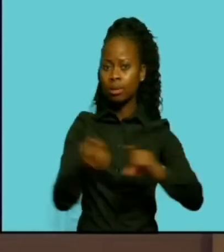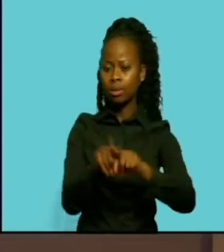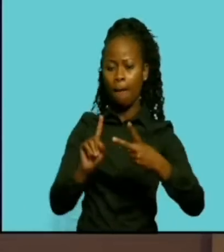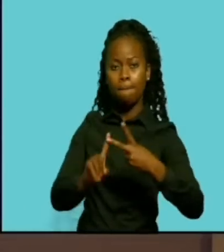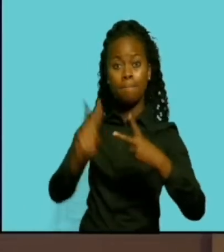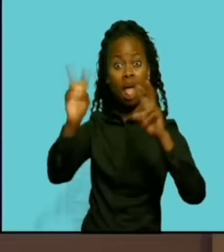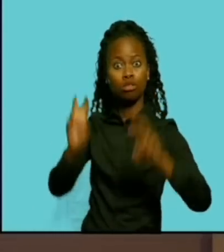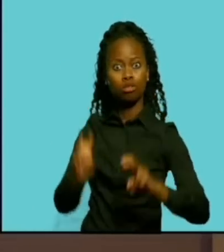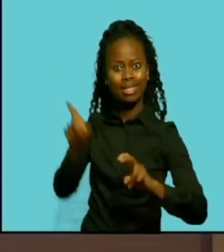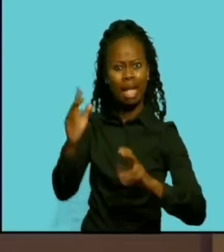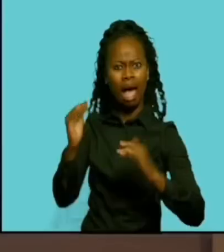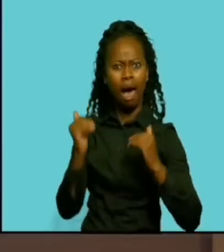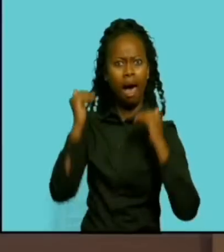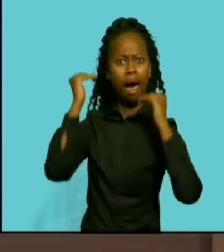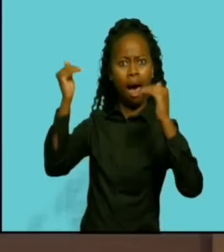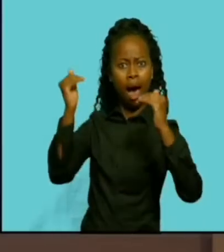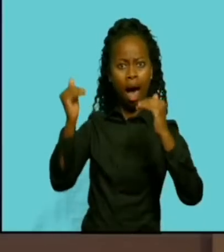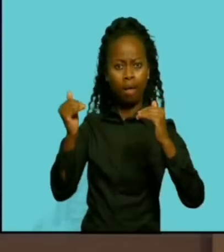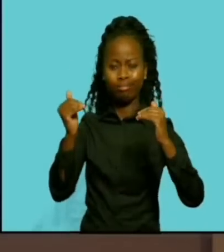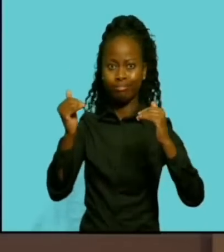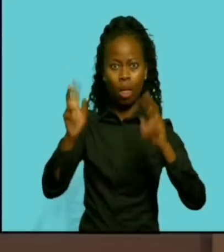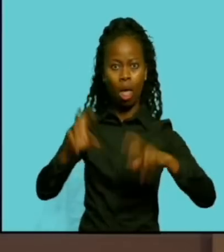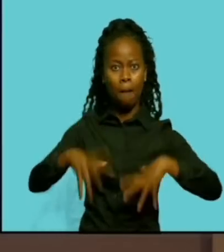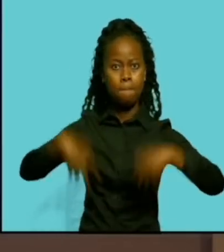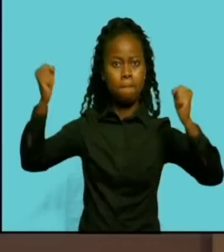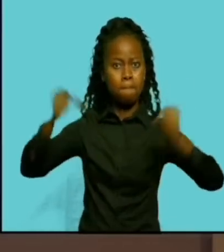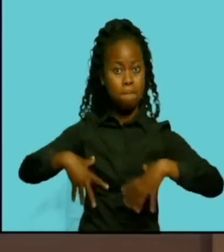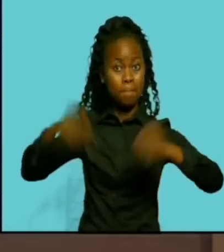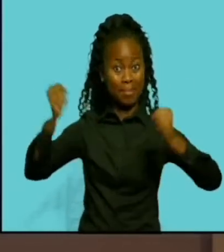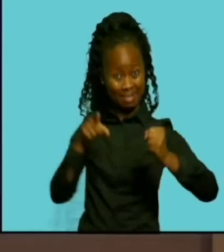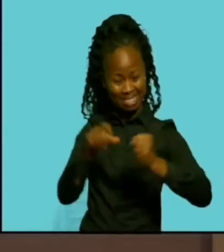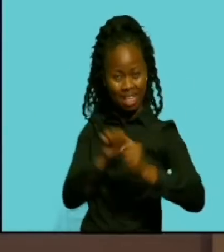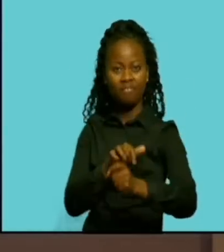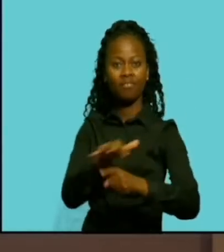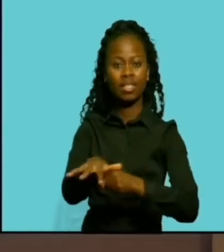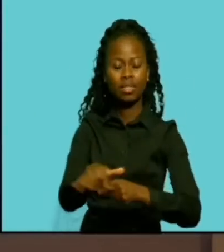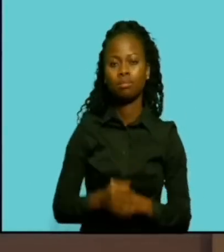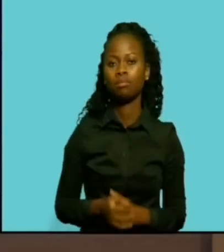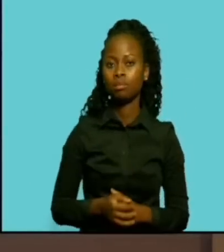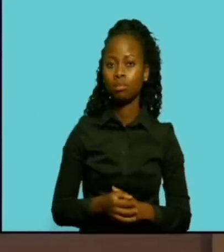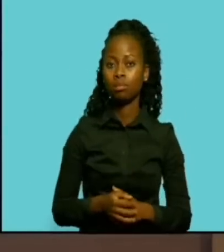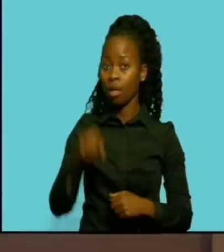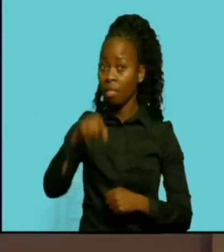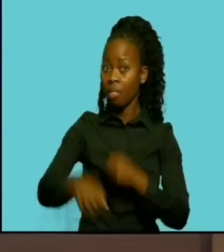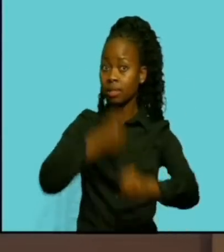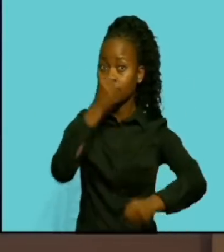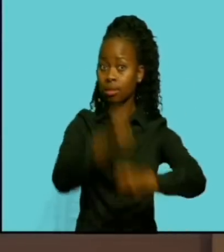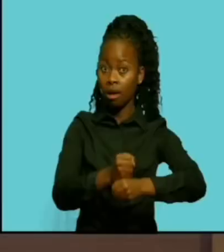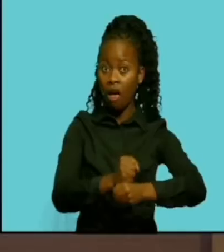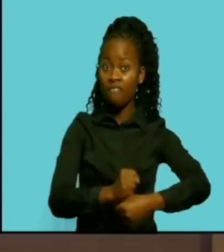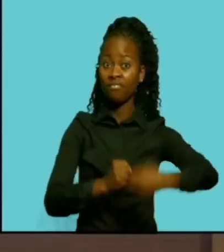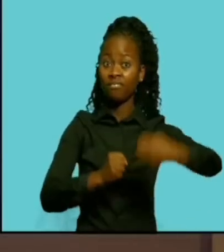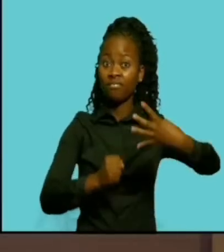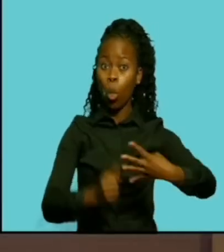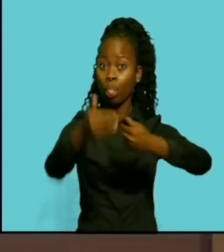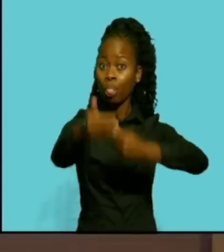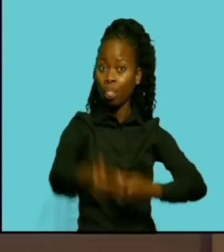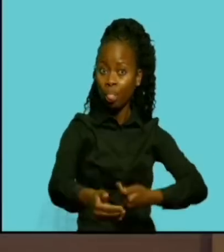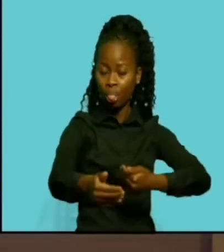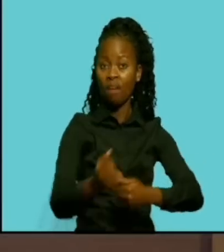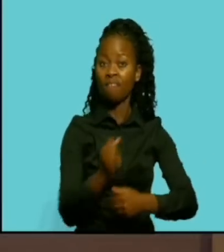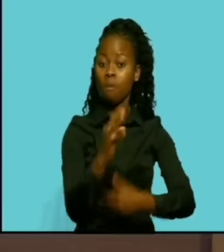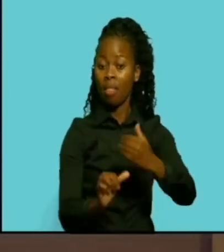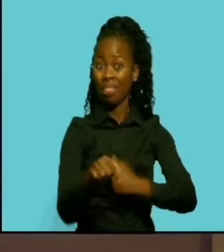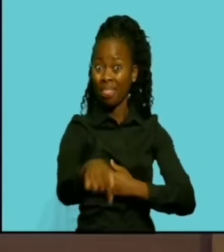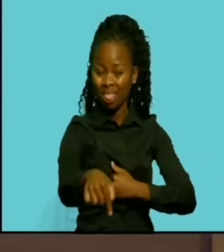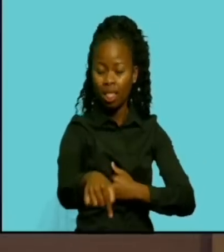constraints. Growth in output in the first quarter of this year is expected to be 3.6%, stronger than